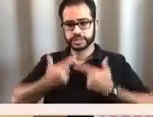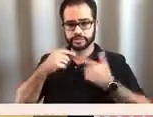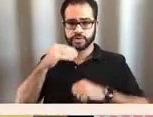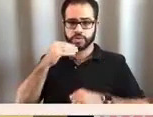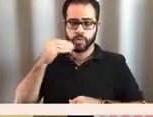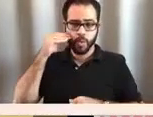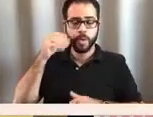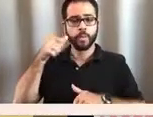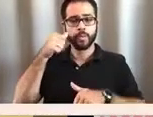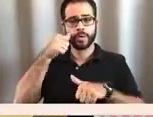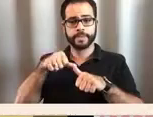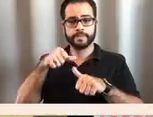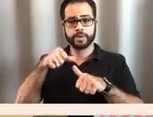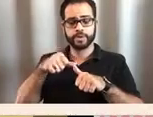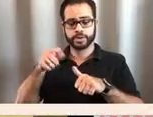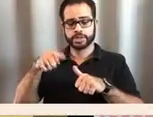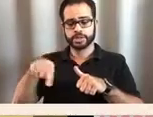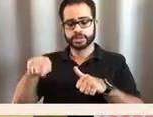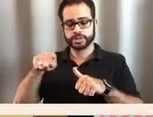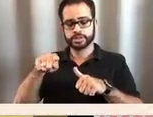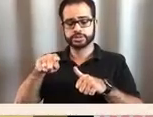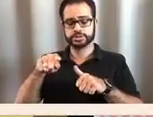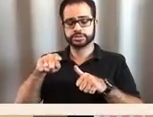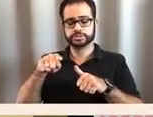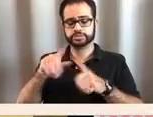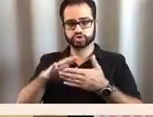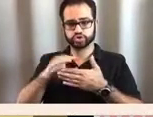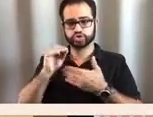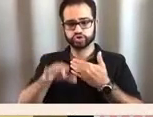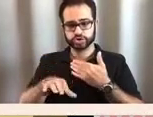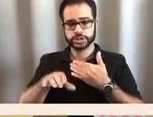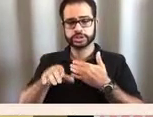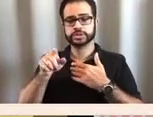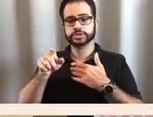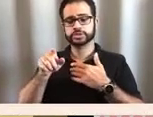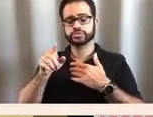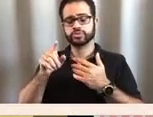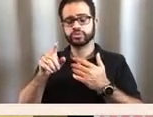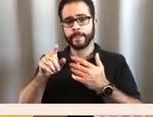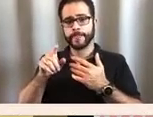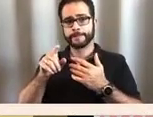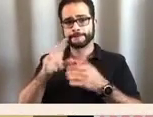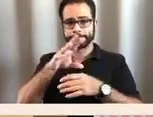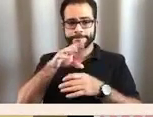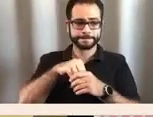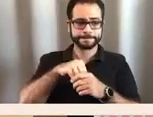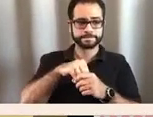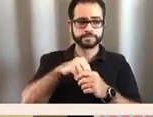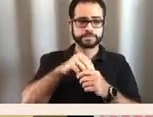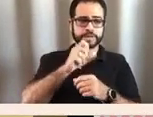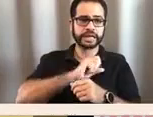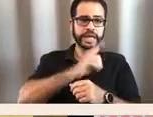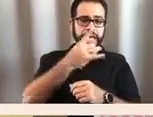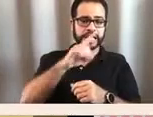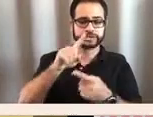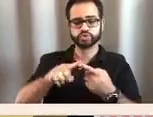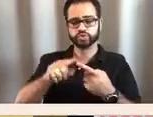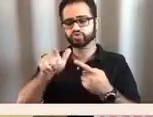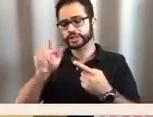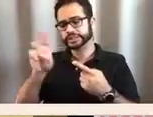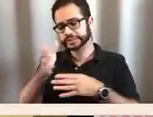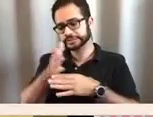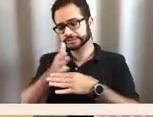Remember, the students who are entering are pretty much those who are in the 18 to 26 range, but not limited to